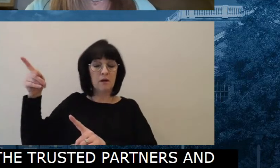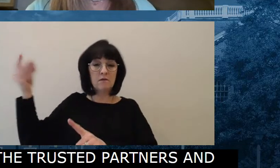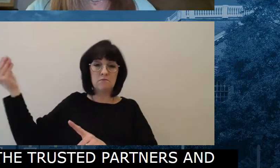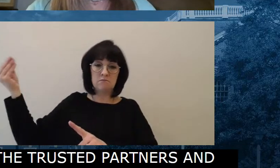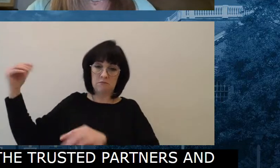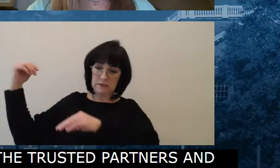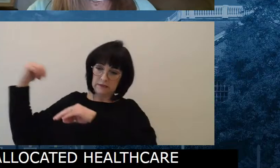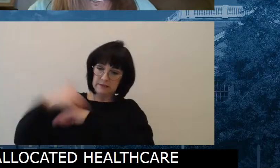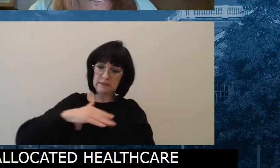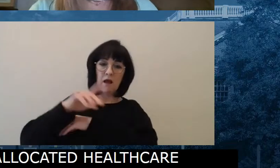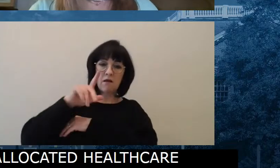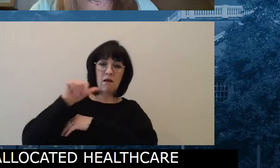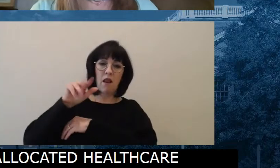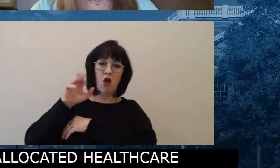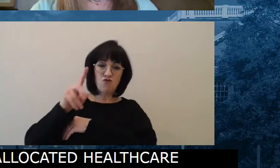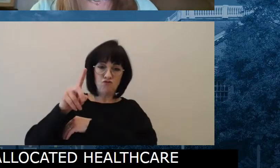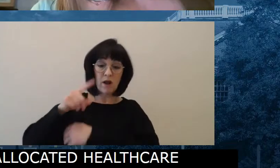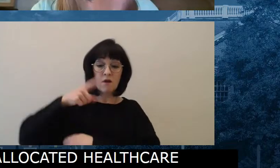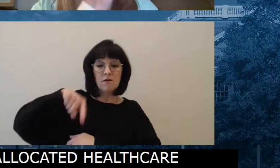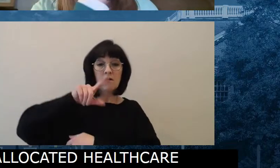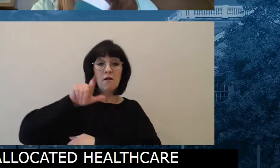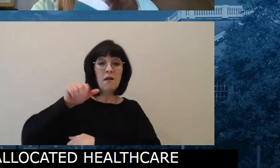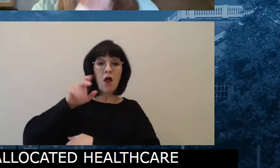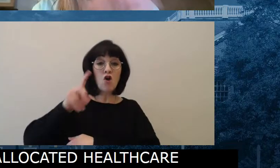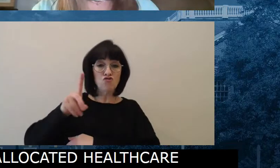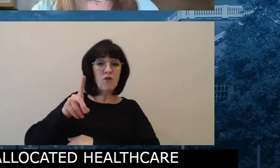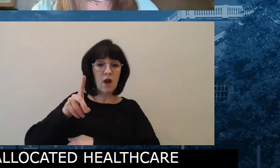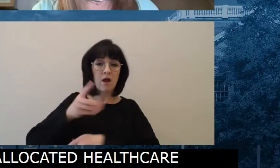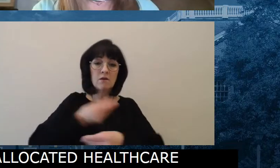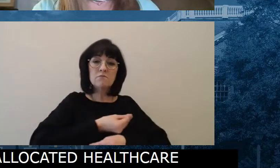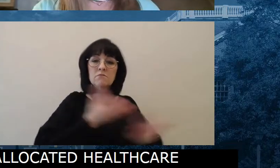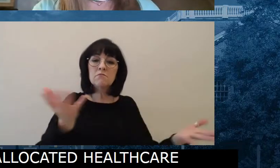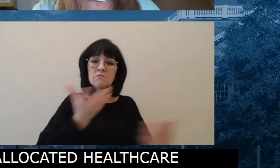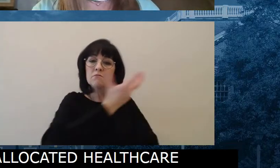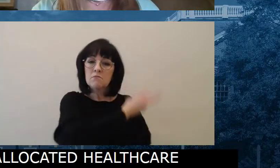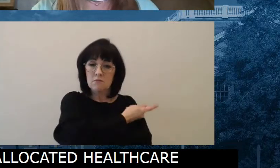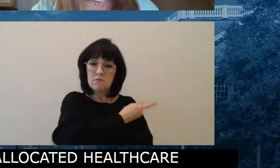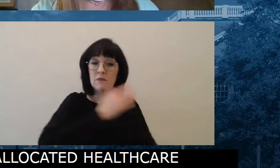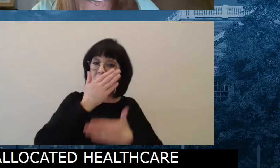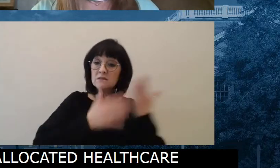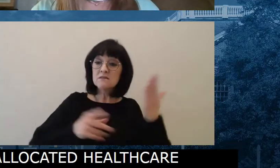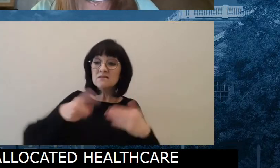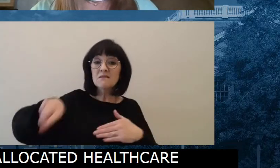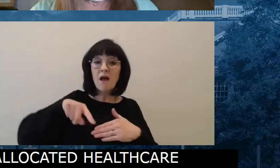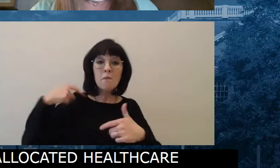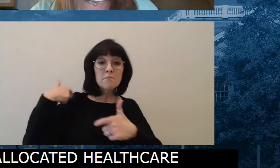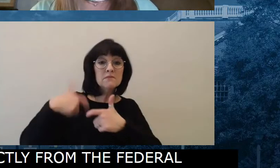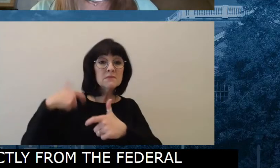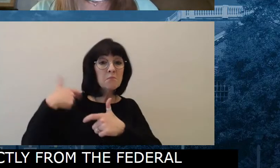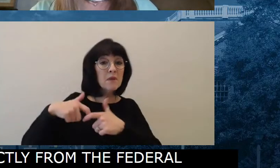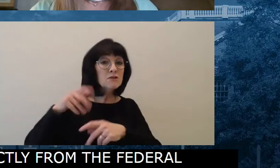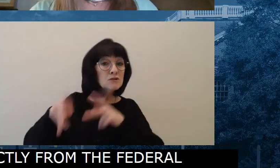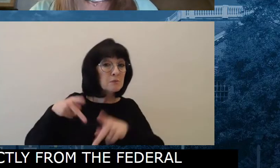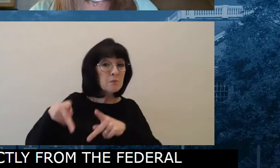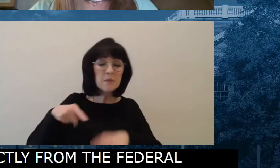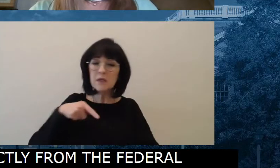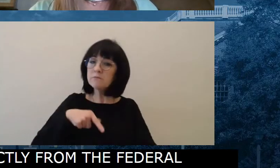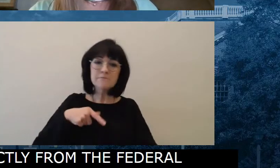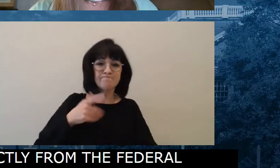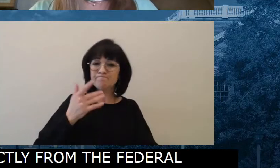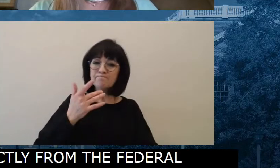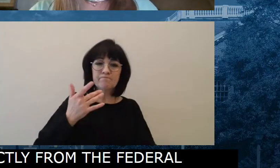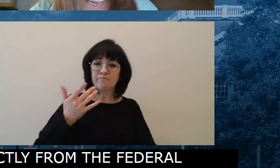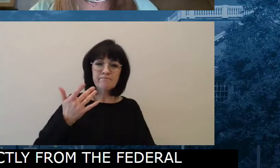so depending on the employer, we might have to do things differently to reach their members,